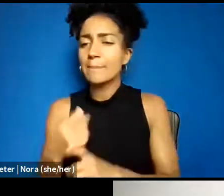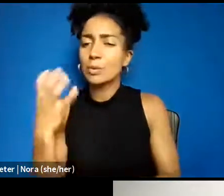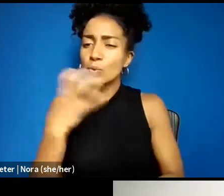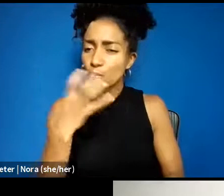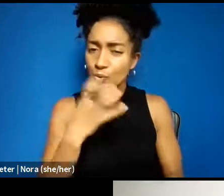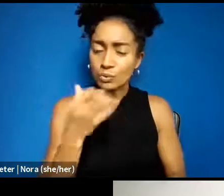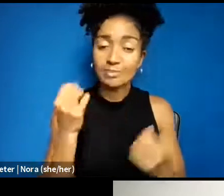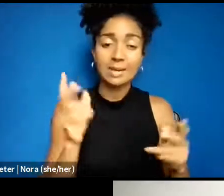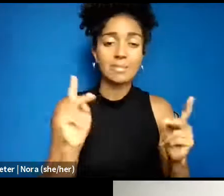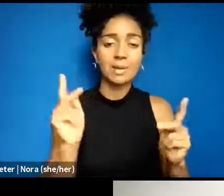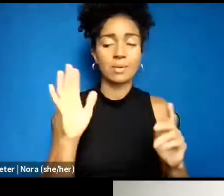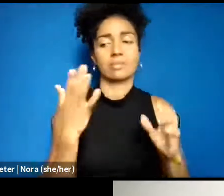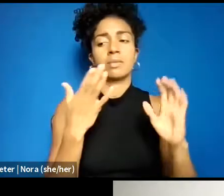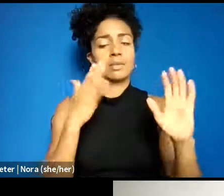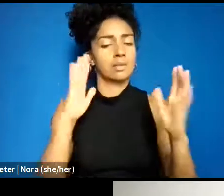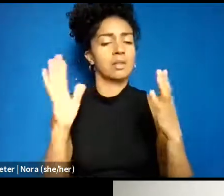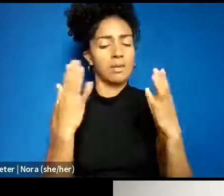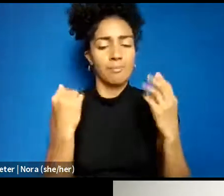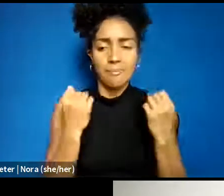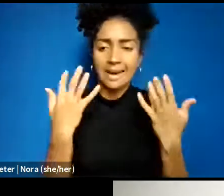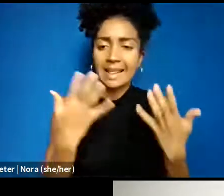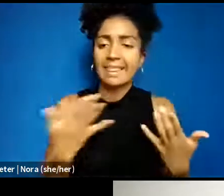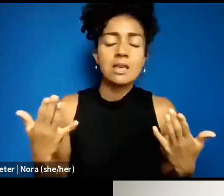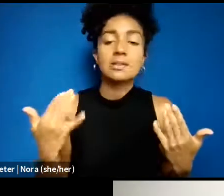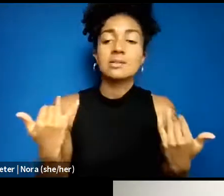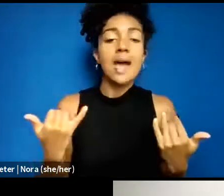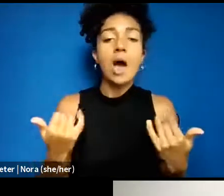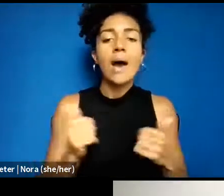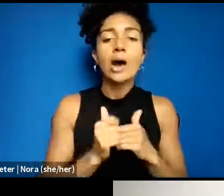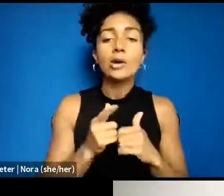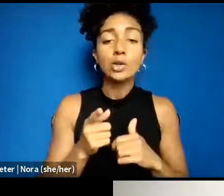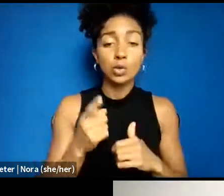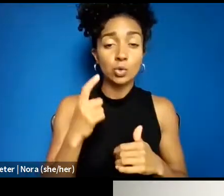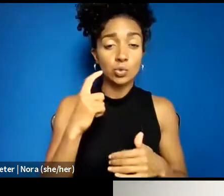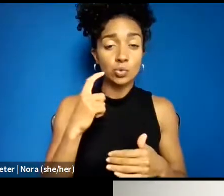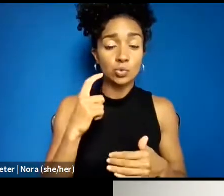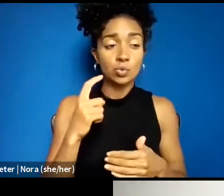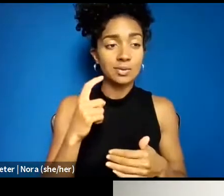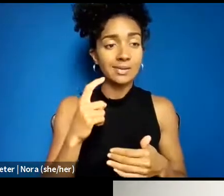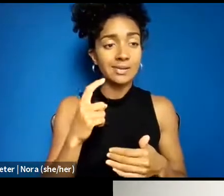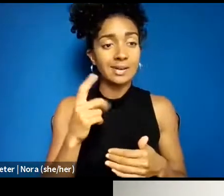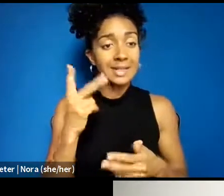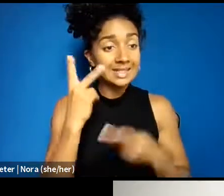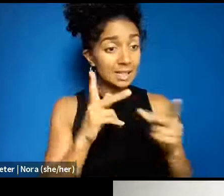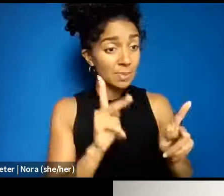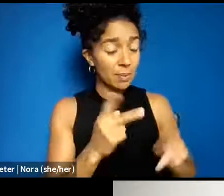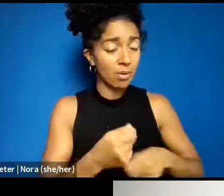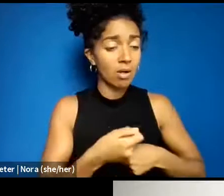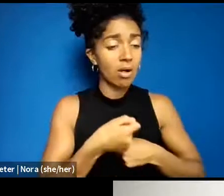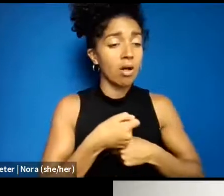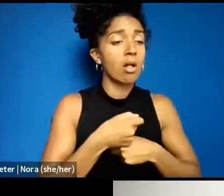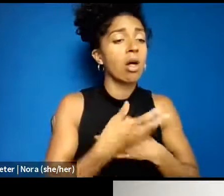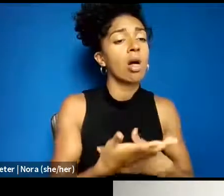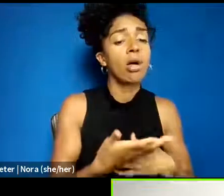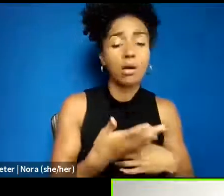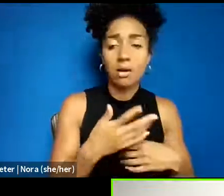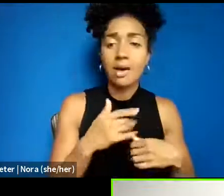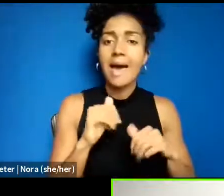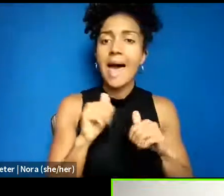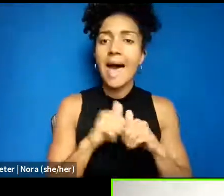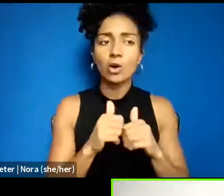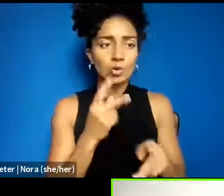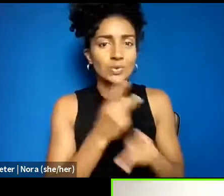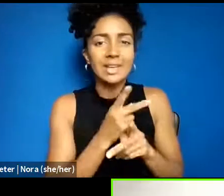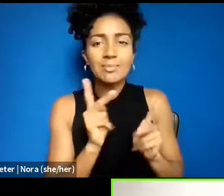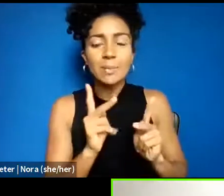this moment. And how do you address fatigue? How do you keep people motivated to do this work? Yeah,